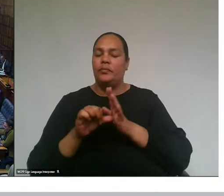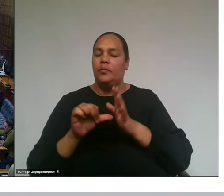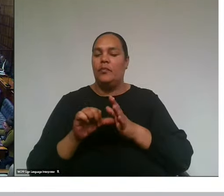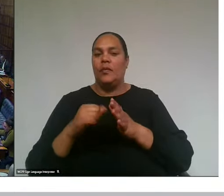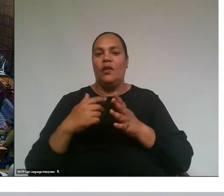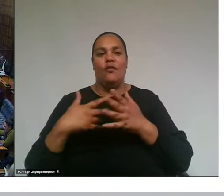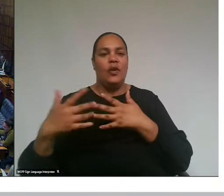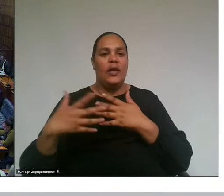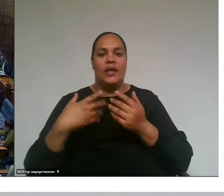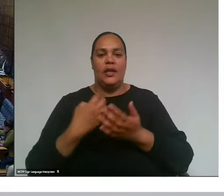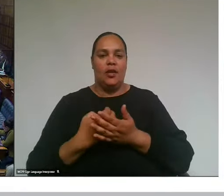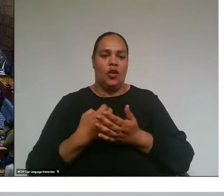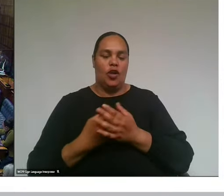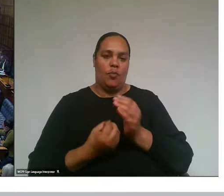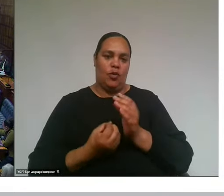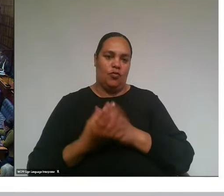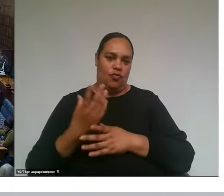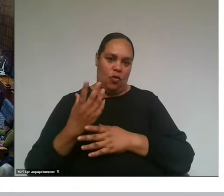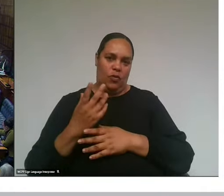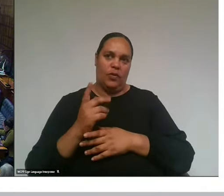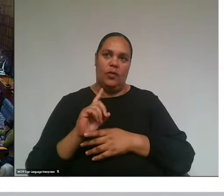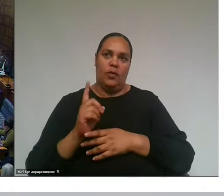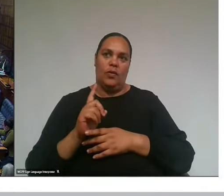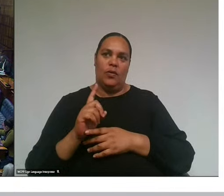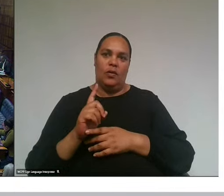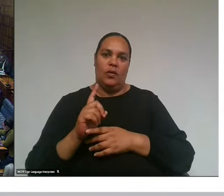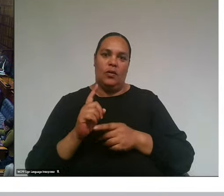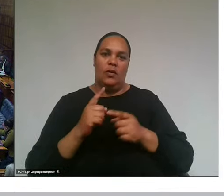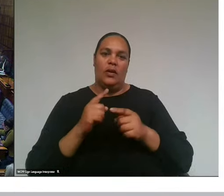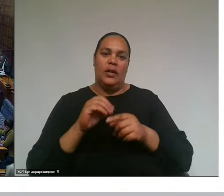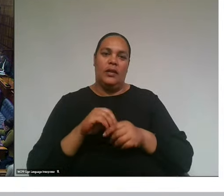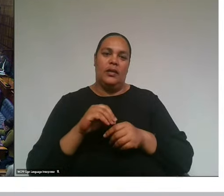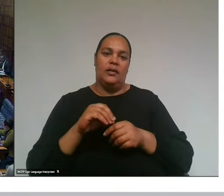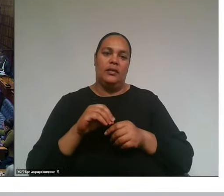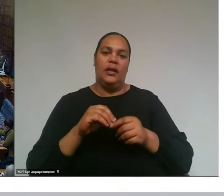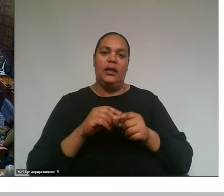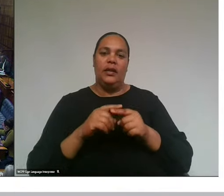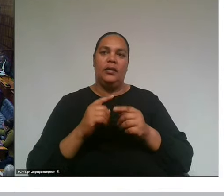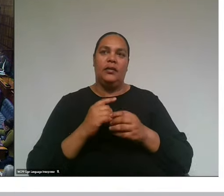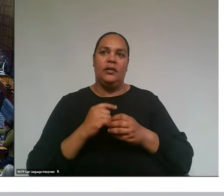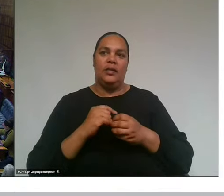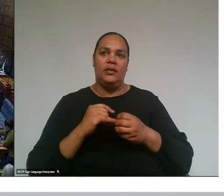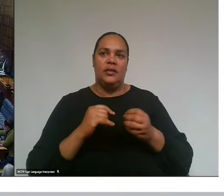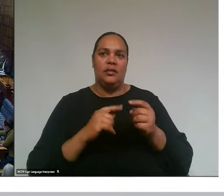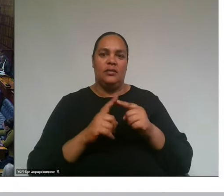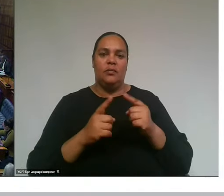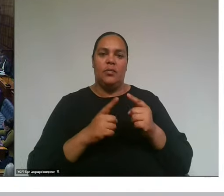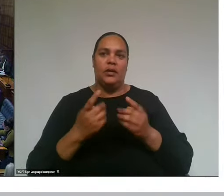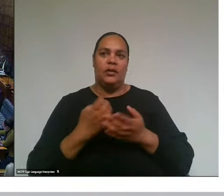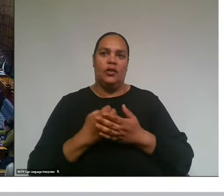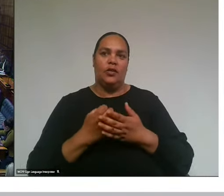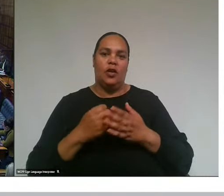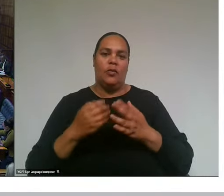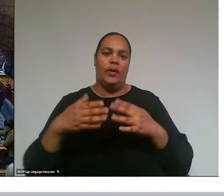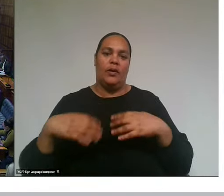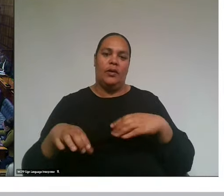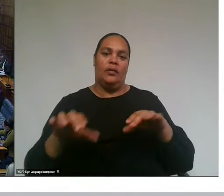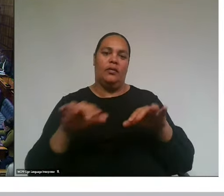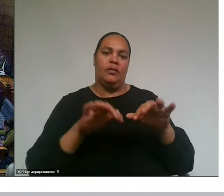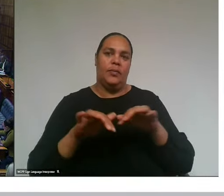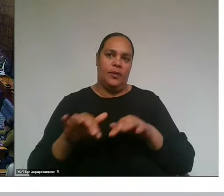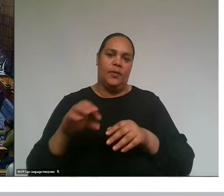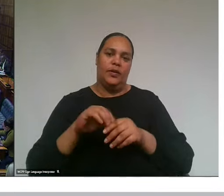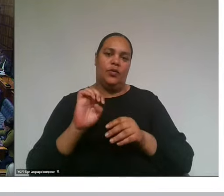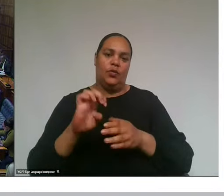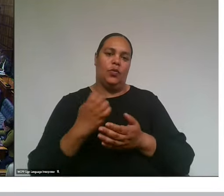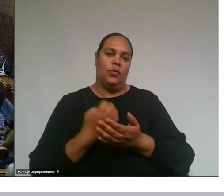any economic growth which is about the participation of the um economically active people in